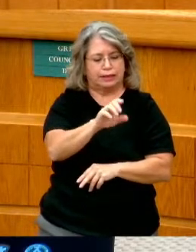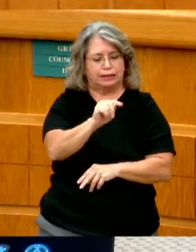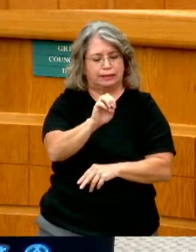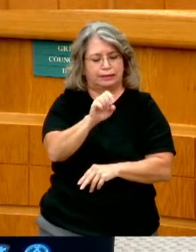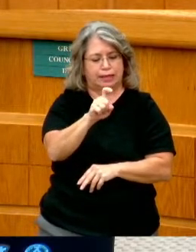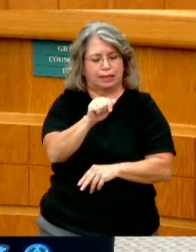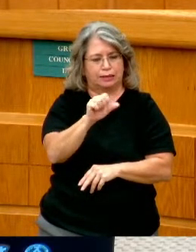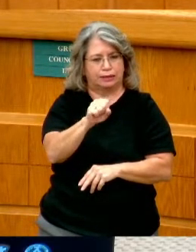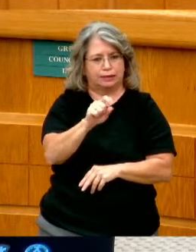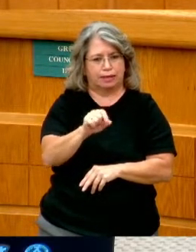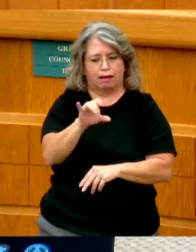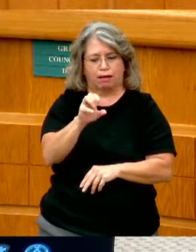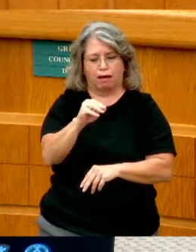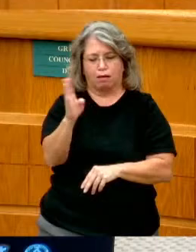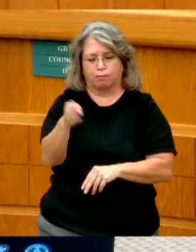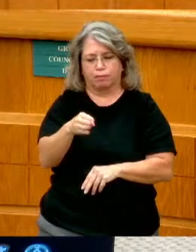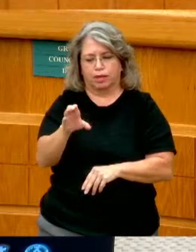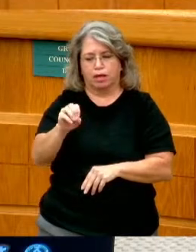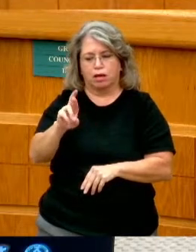cdctexas.com/coronavirus for more information.